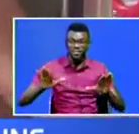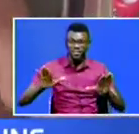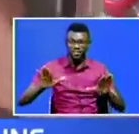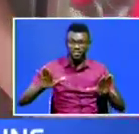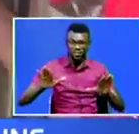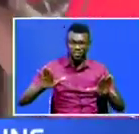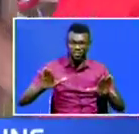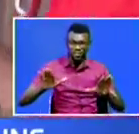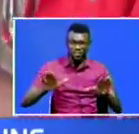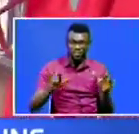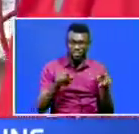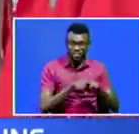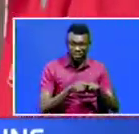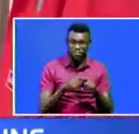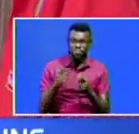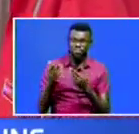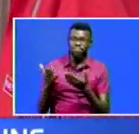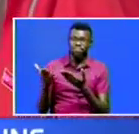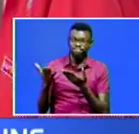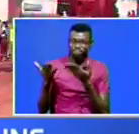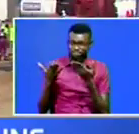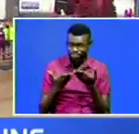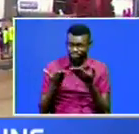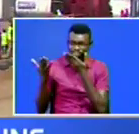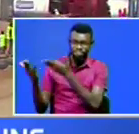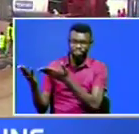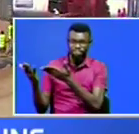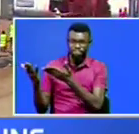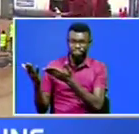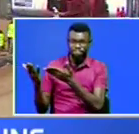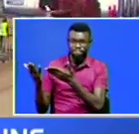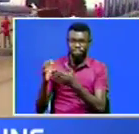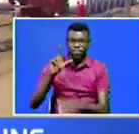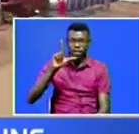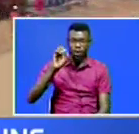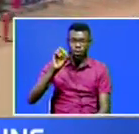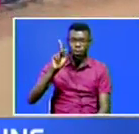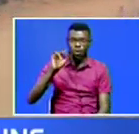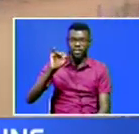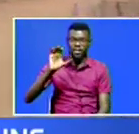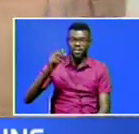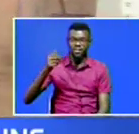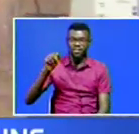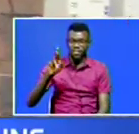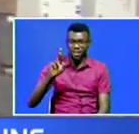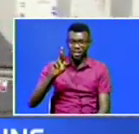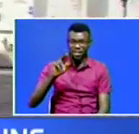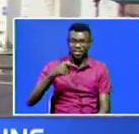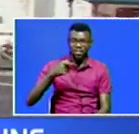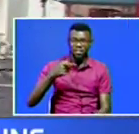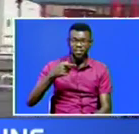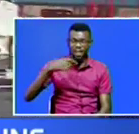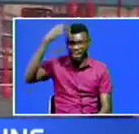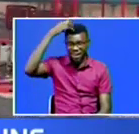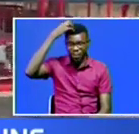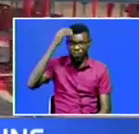To stabilize in the export game comes in Lokichar Lamu Pipeline. Land acquisition along